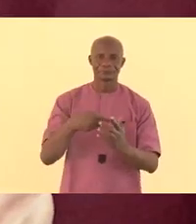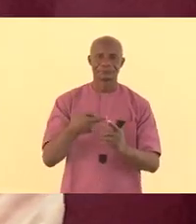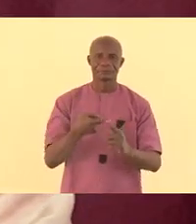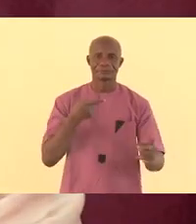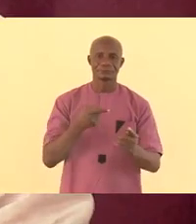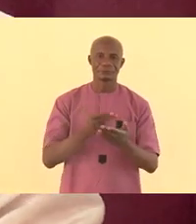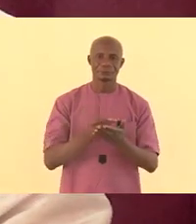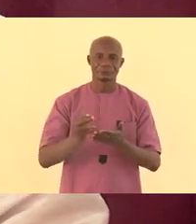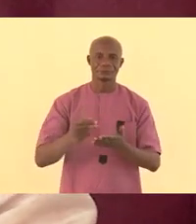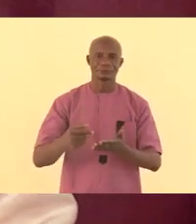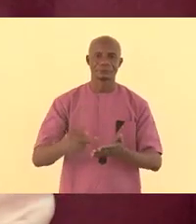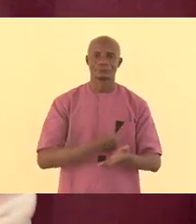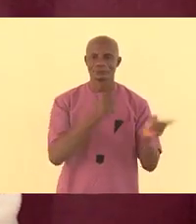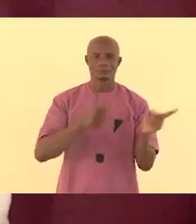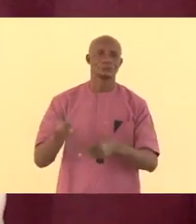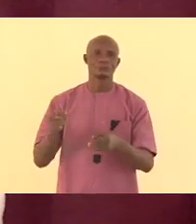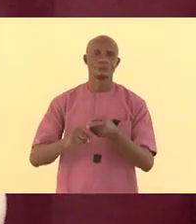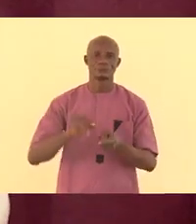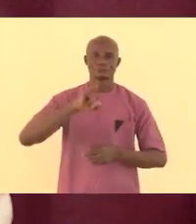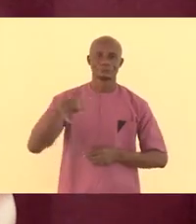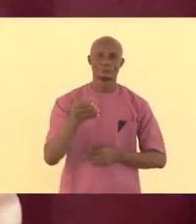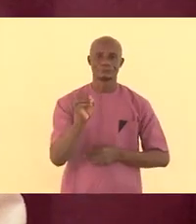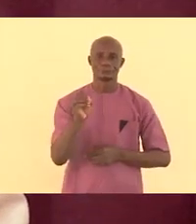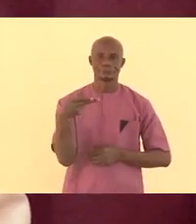And with your a reading from the Holy Gospel according to John.